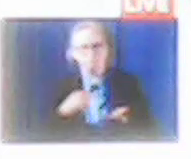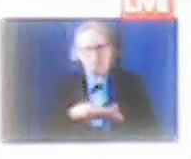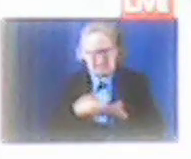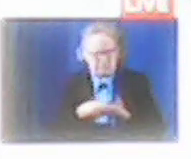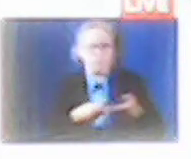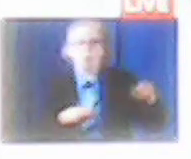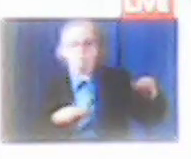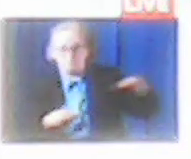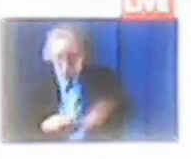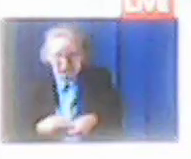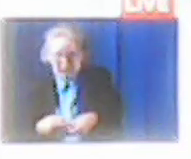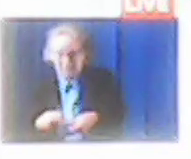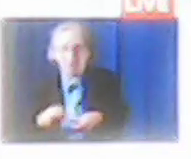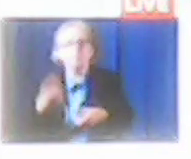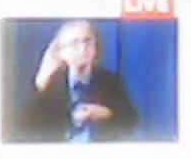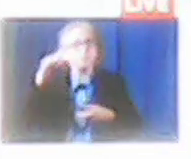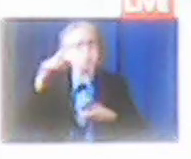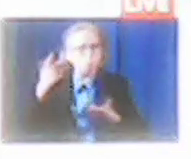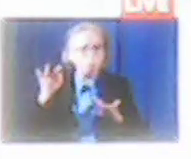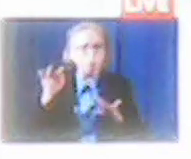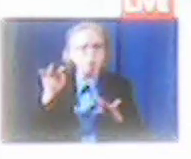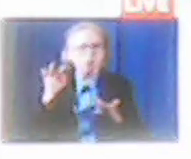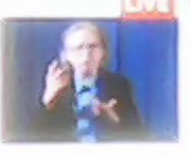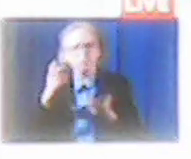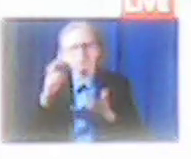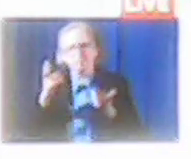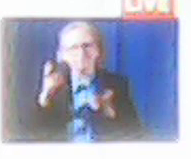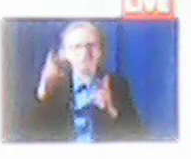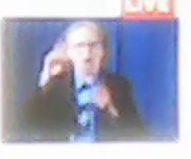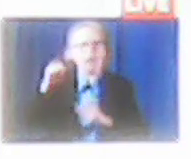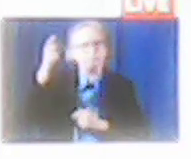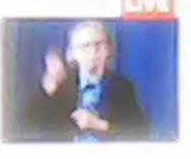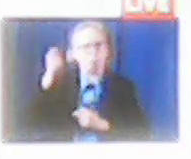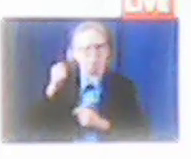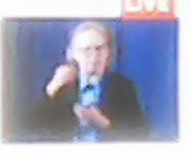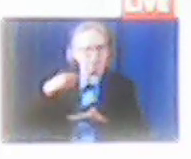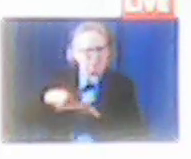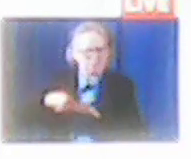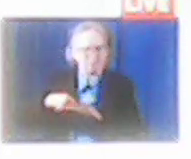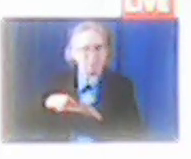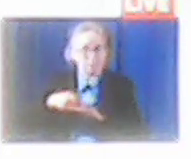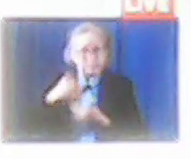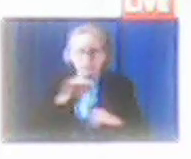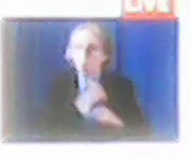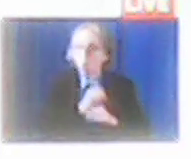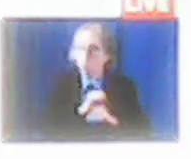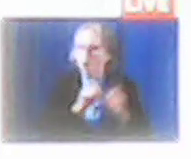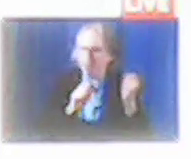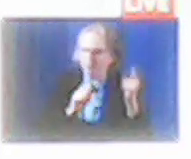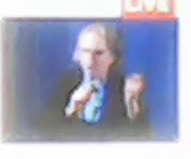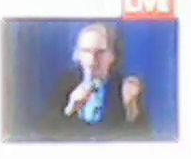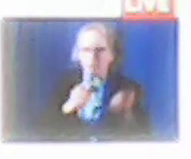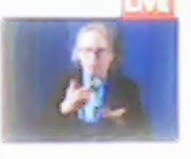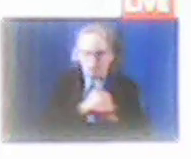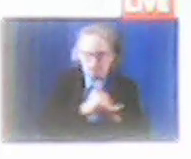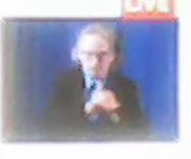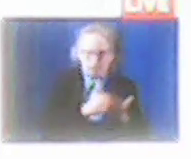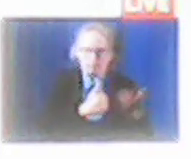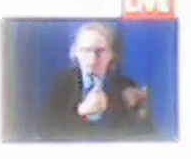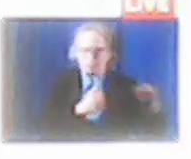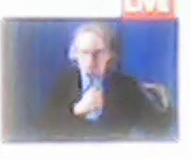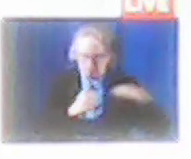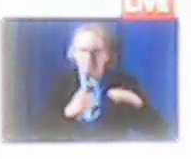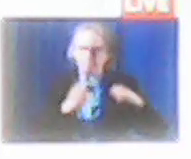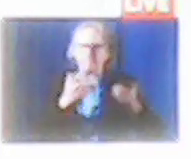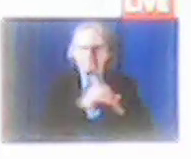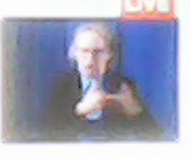me give you a few details on how it works. Employers who want to reduce staff and reduce